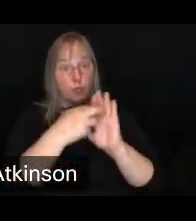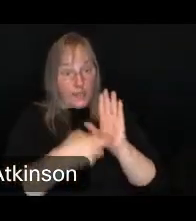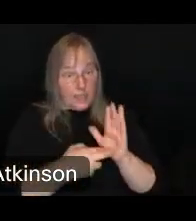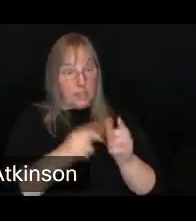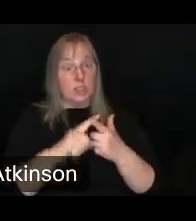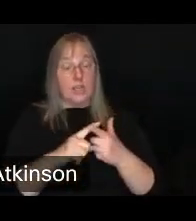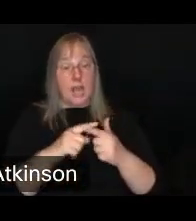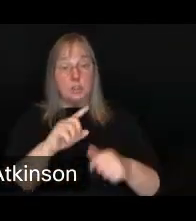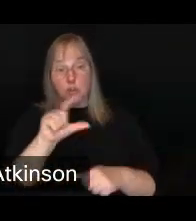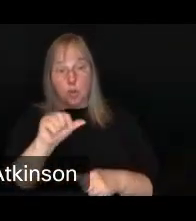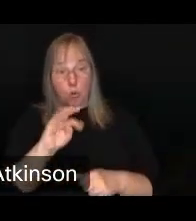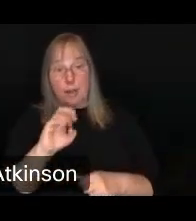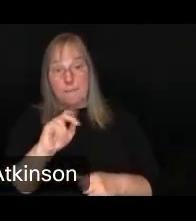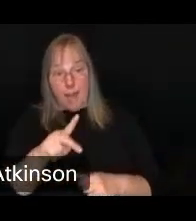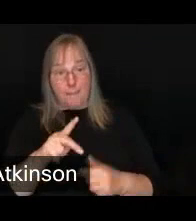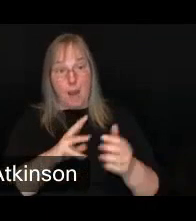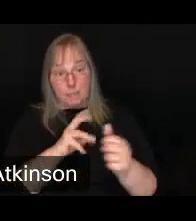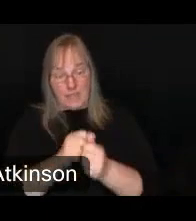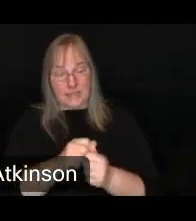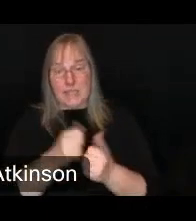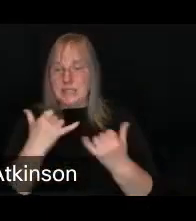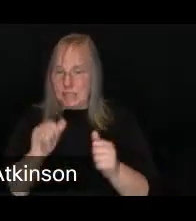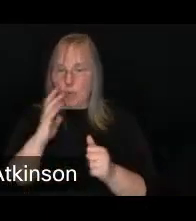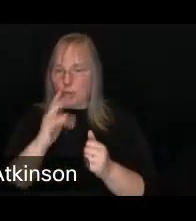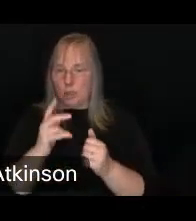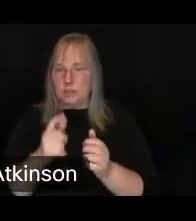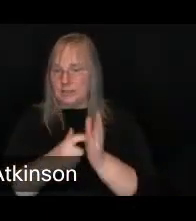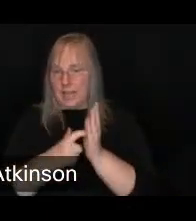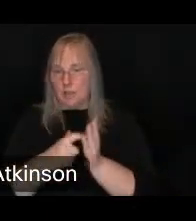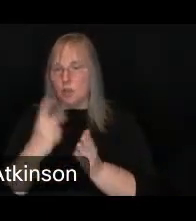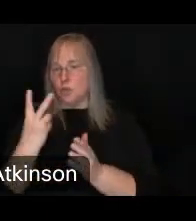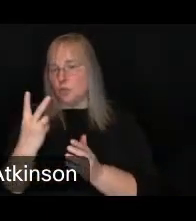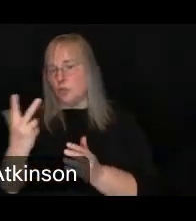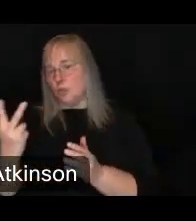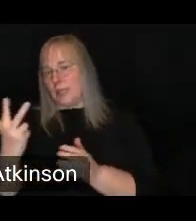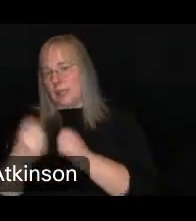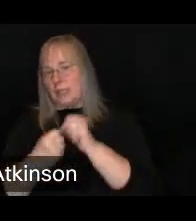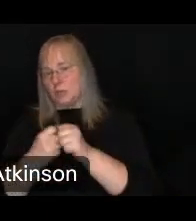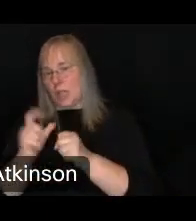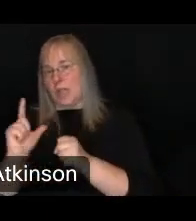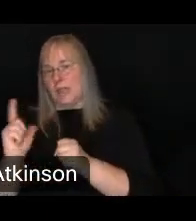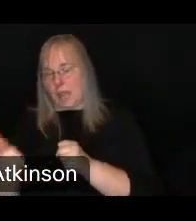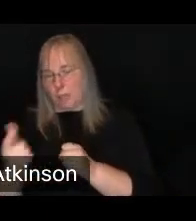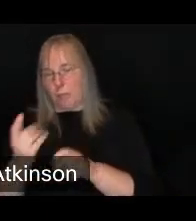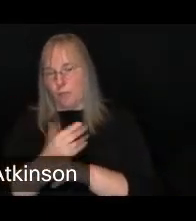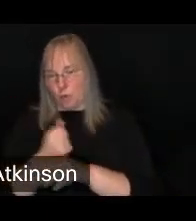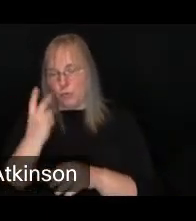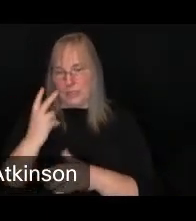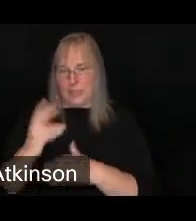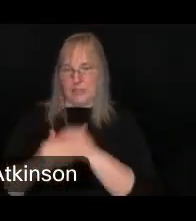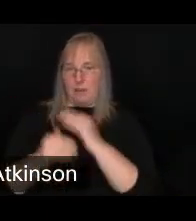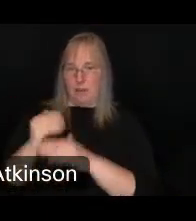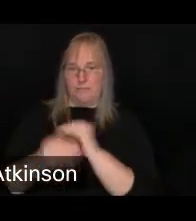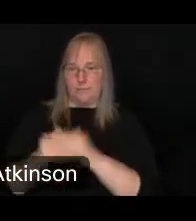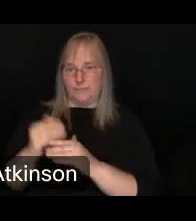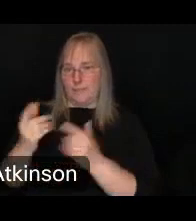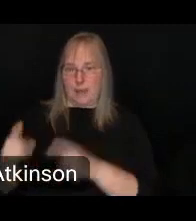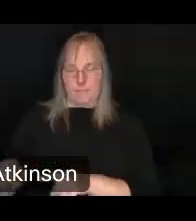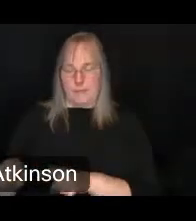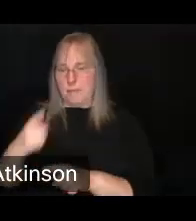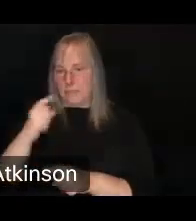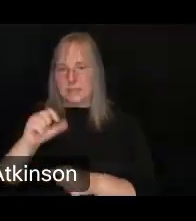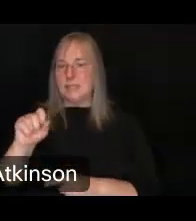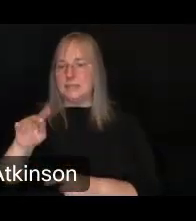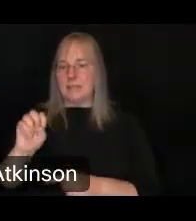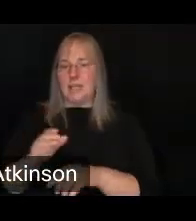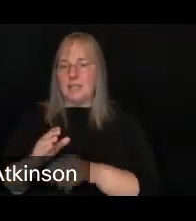updates, it will still take another 2 to 3 years before a lot of development plans are seen on the ground, because the site development process takes about 2 to